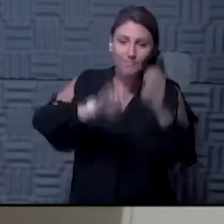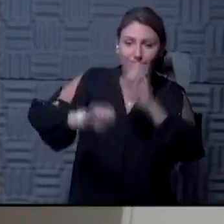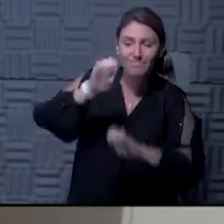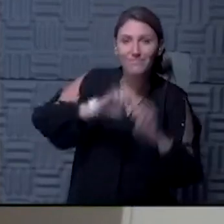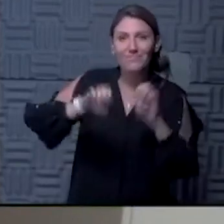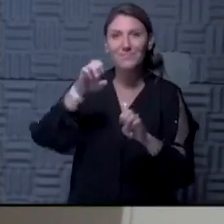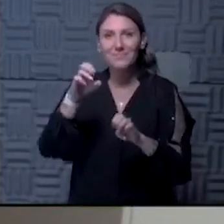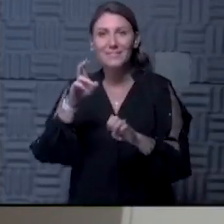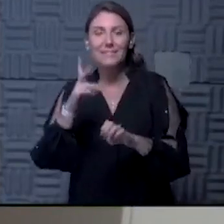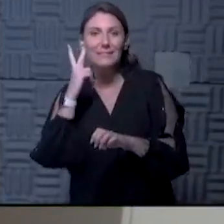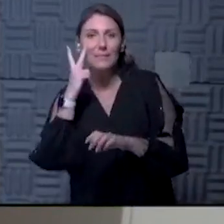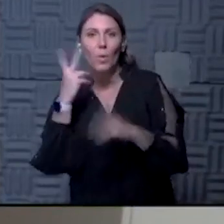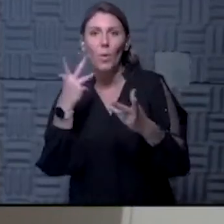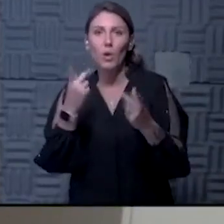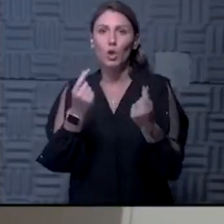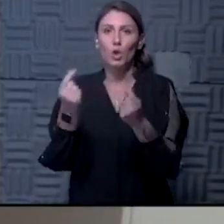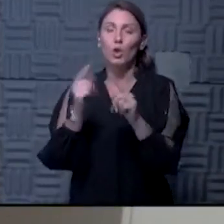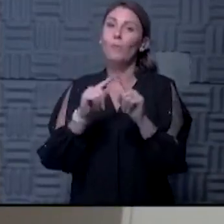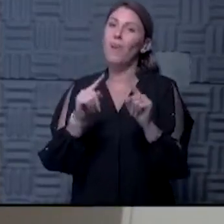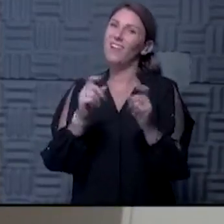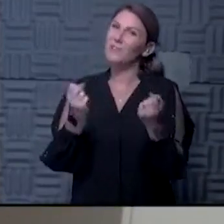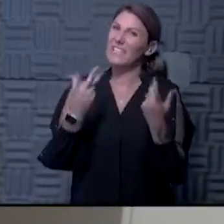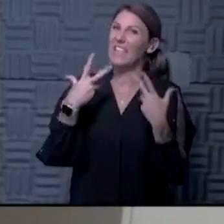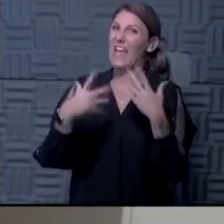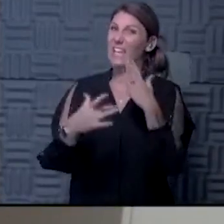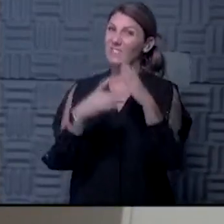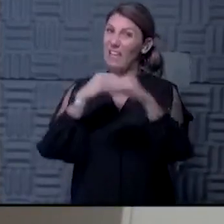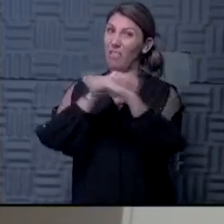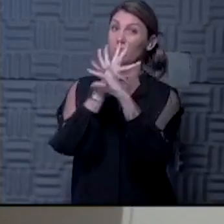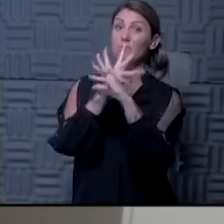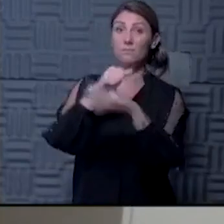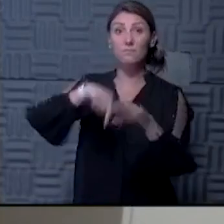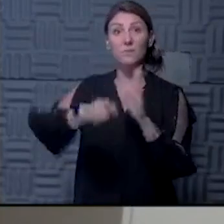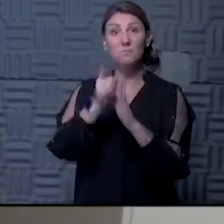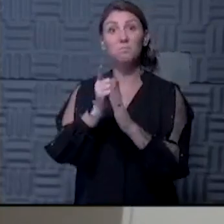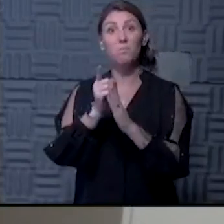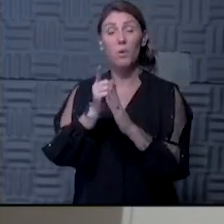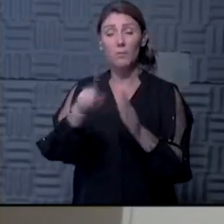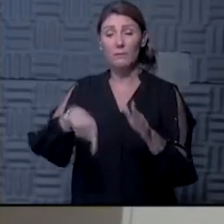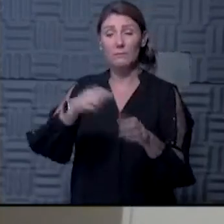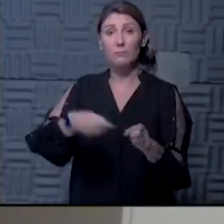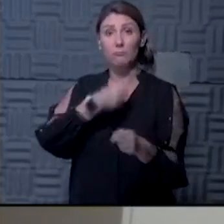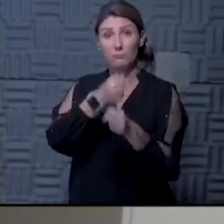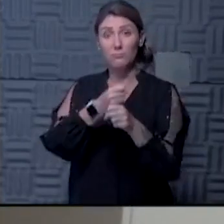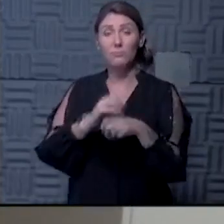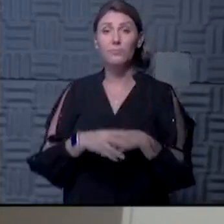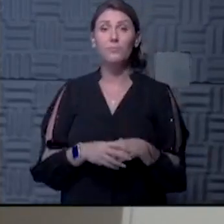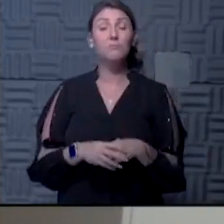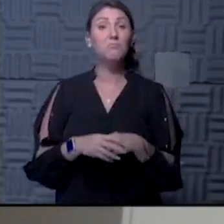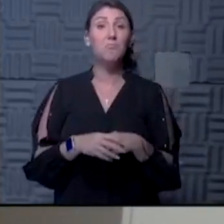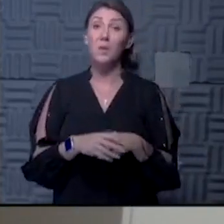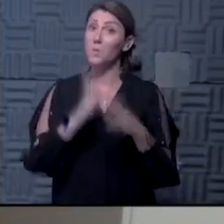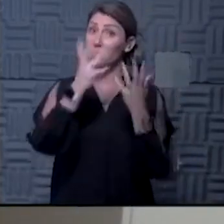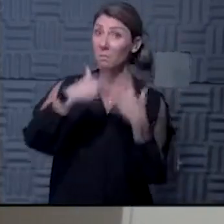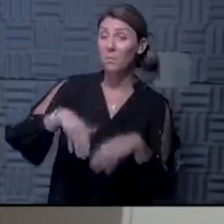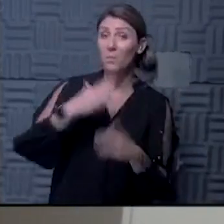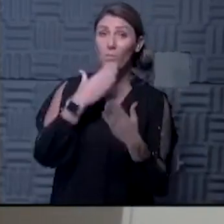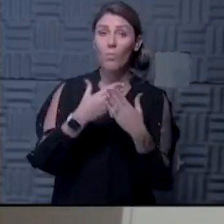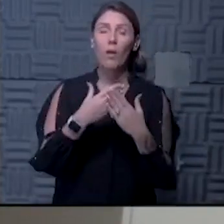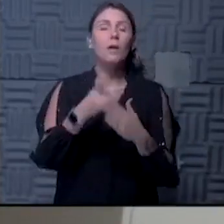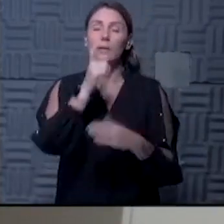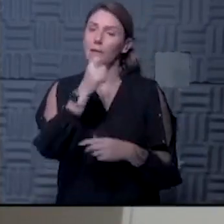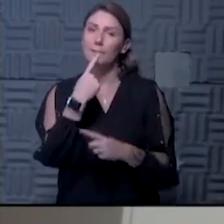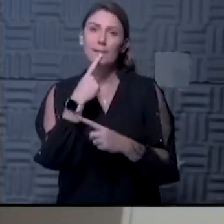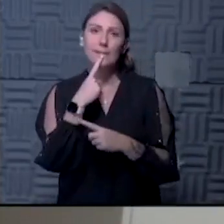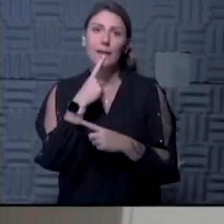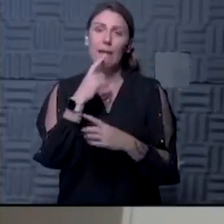do. We had to do a lot of teleconference at this point this year, and it worked out well. Not saying that we didn't make some